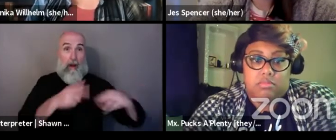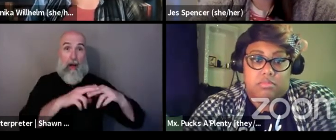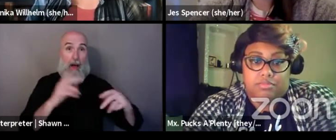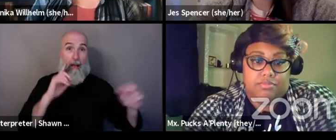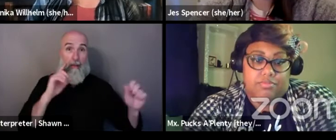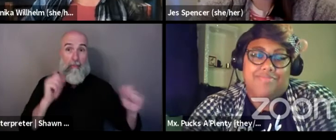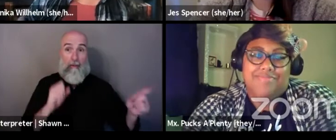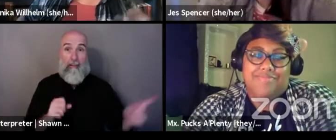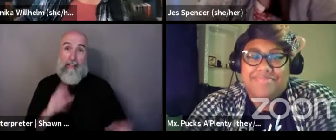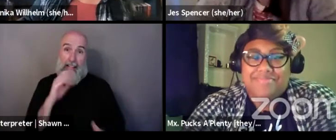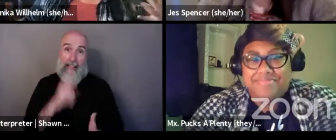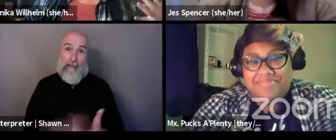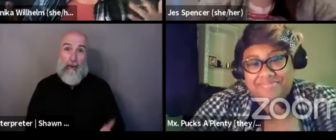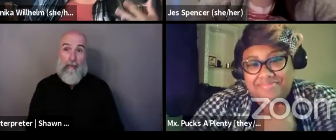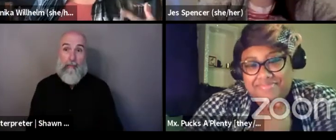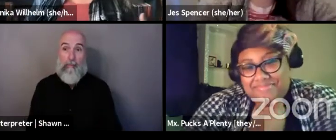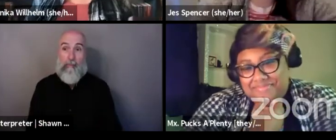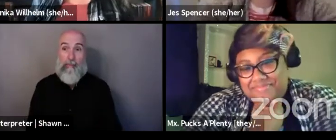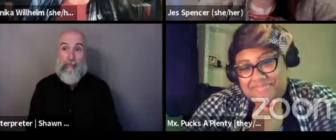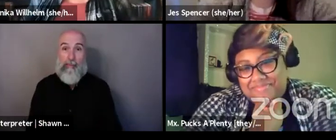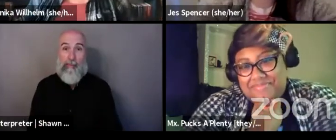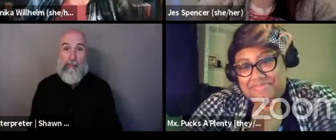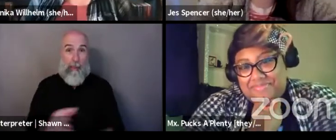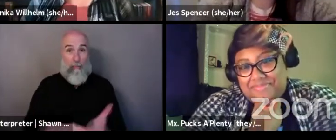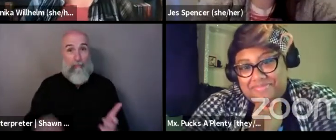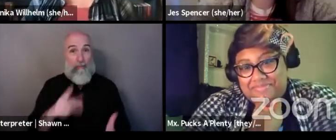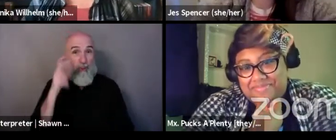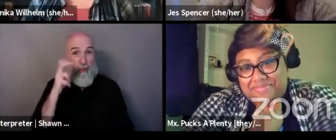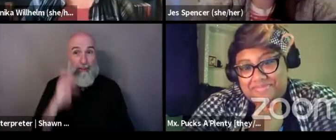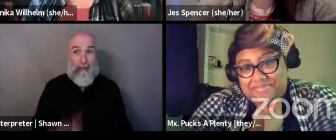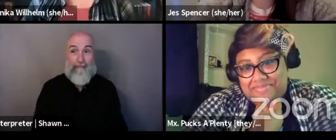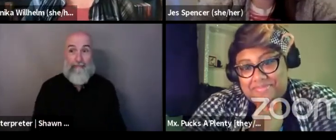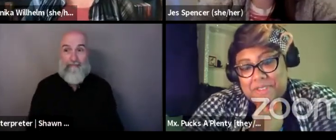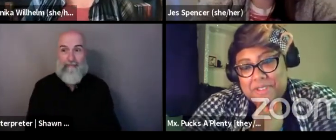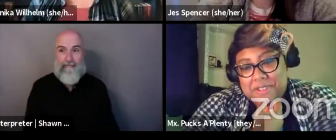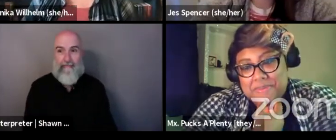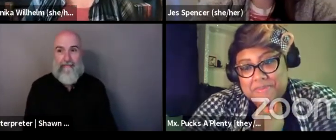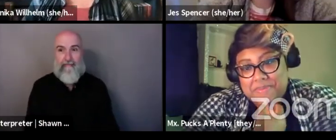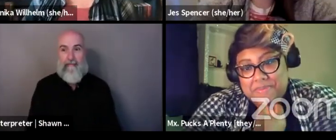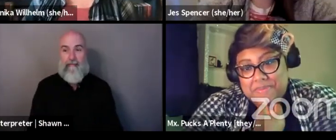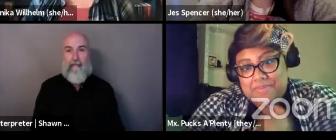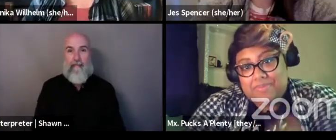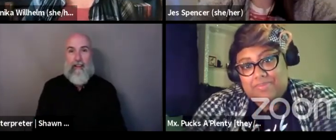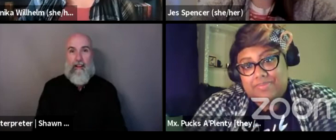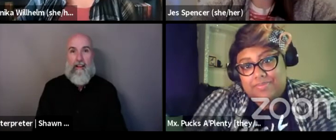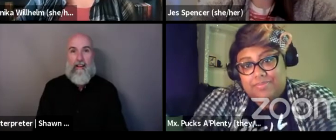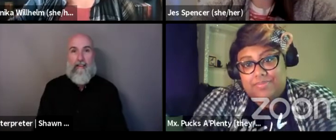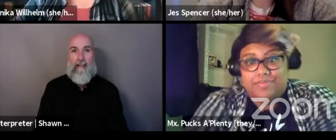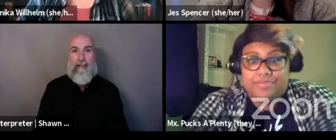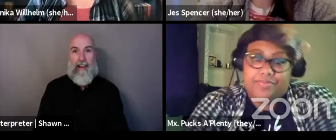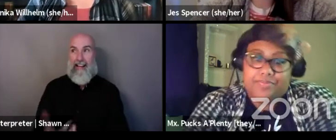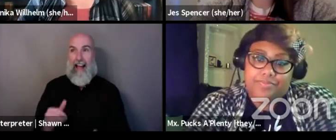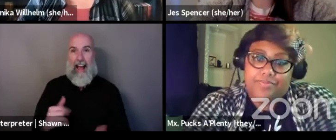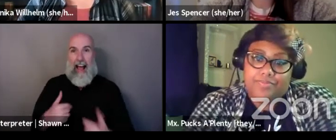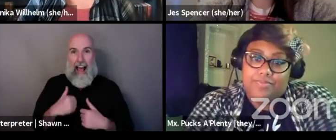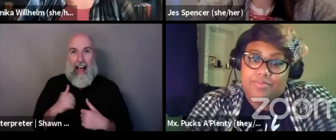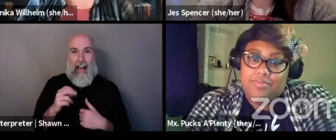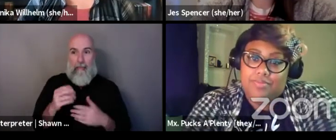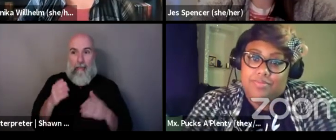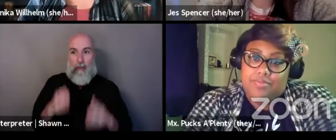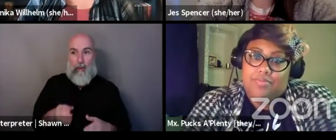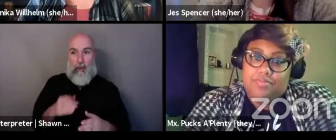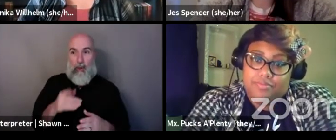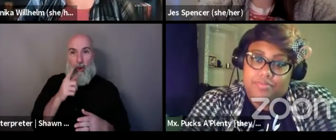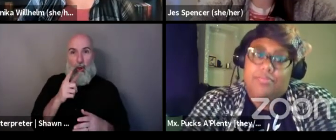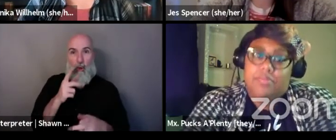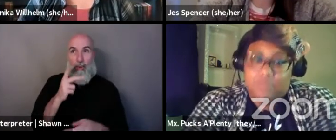y'all? That's what you're listening to. There's no, like, I am the person who would keep that from